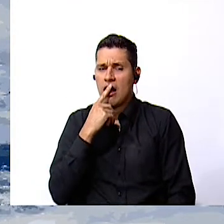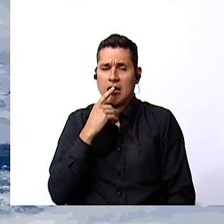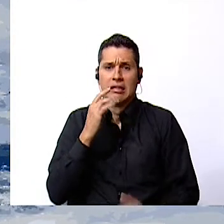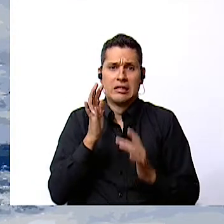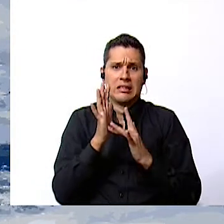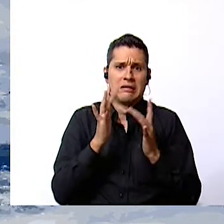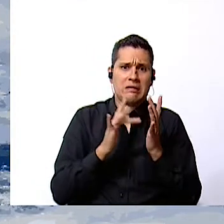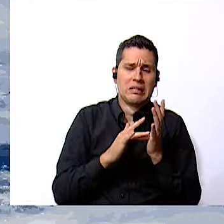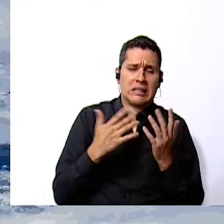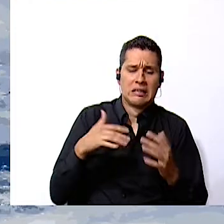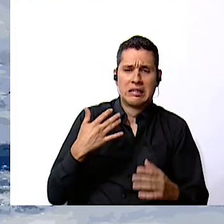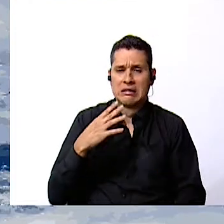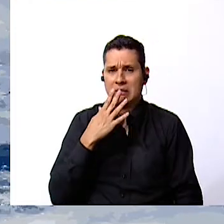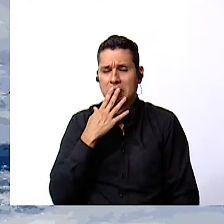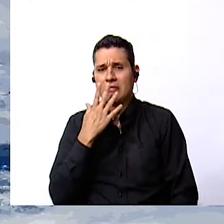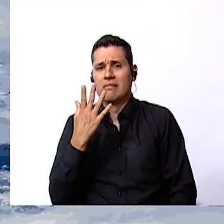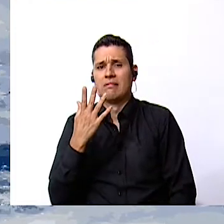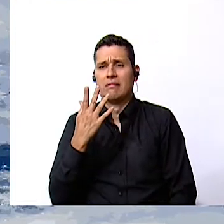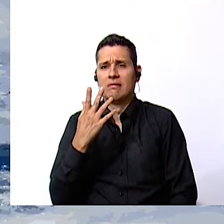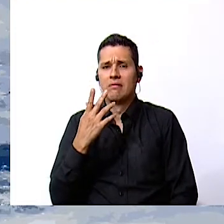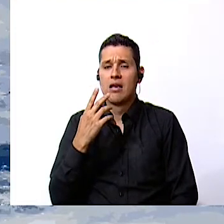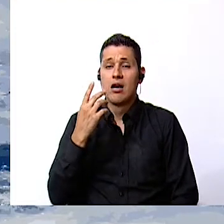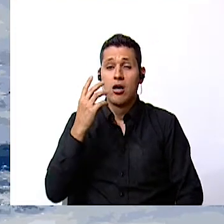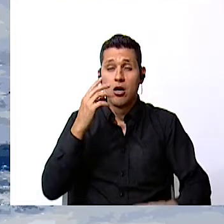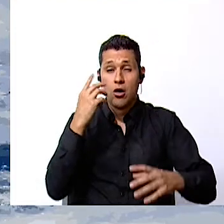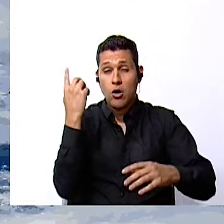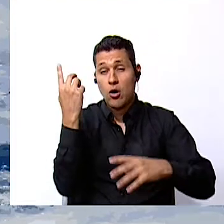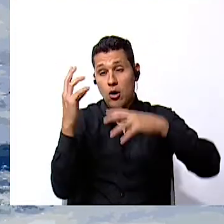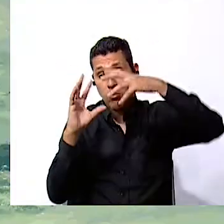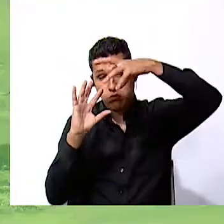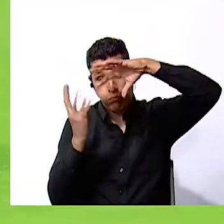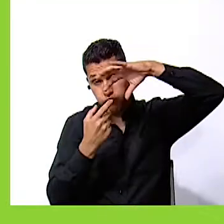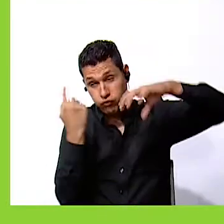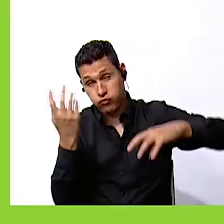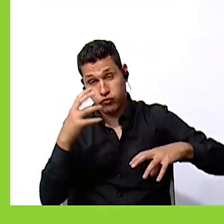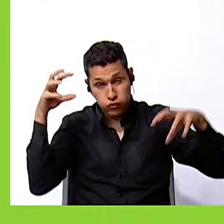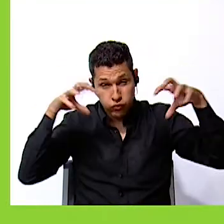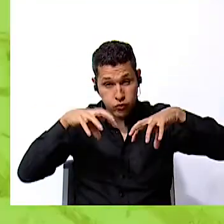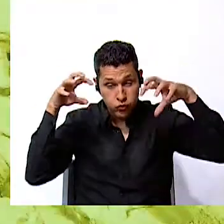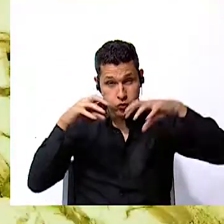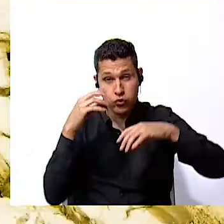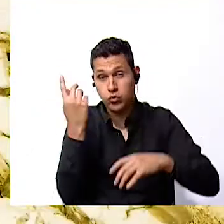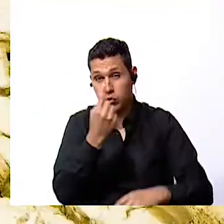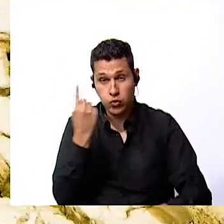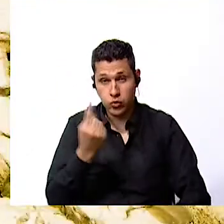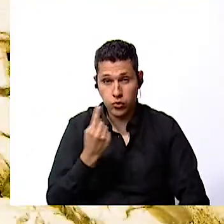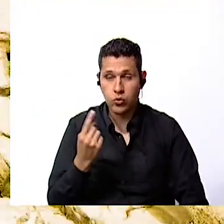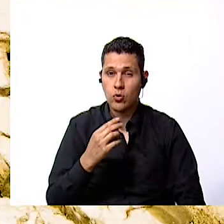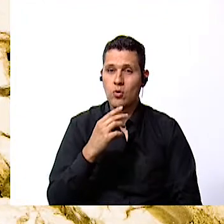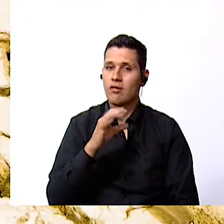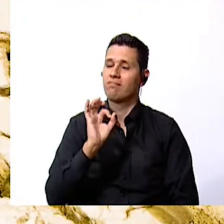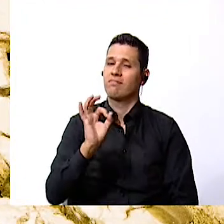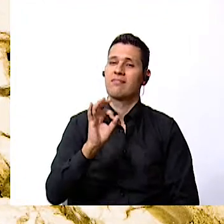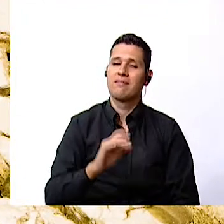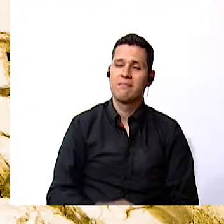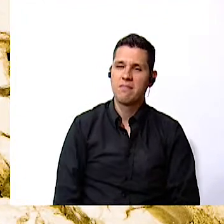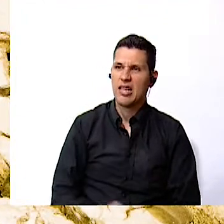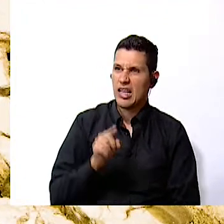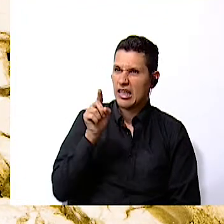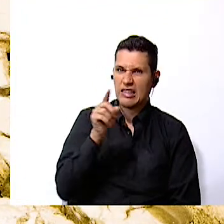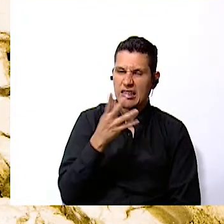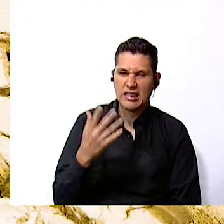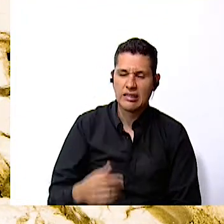Christ. That's a hurricane or a tornado. Very good. And this